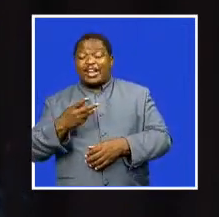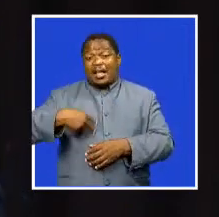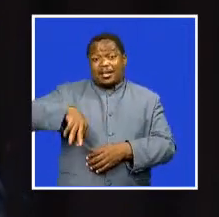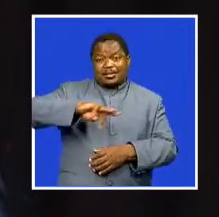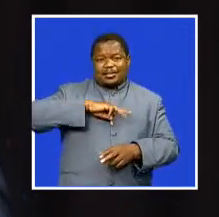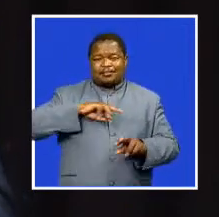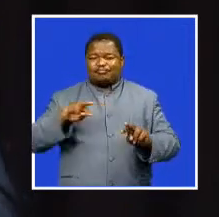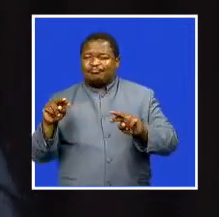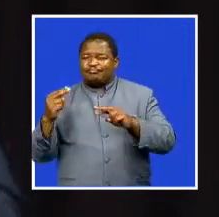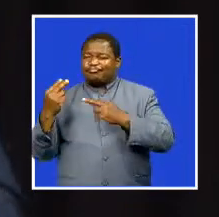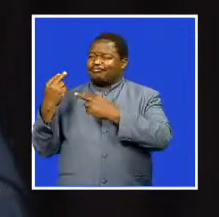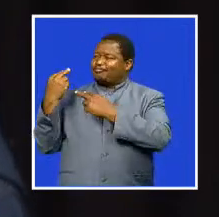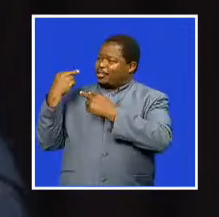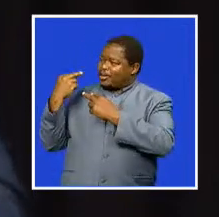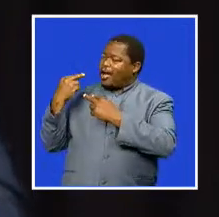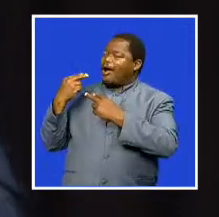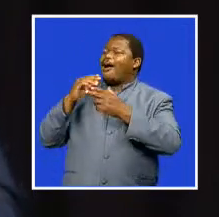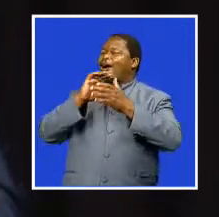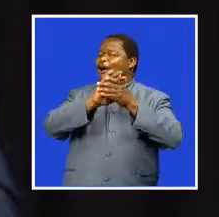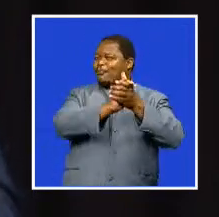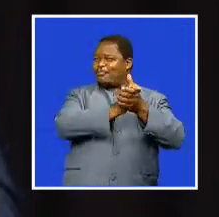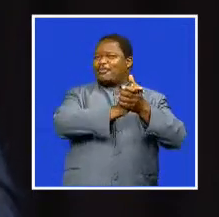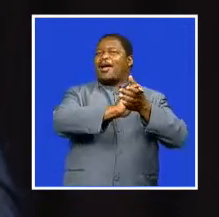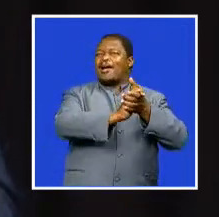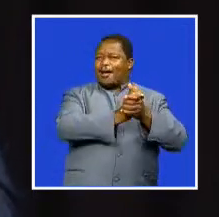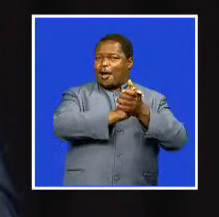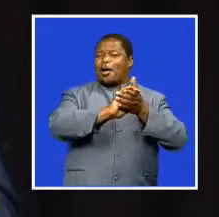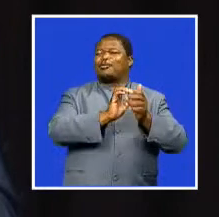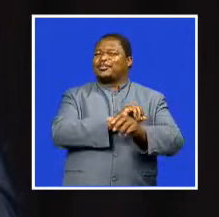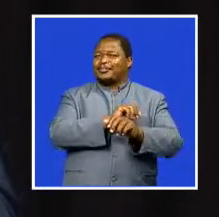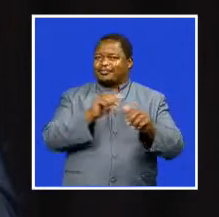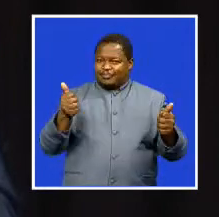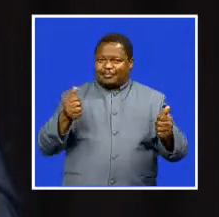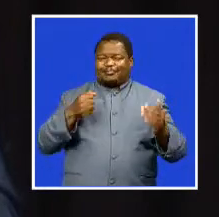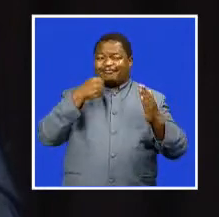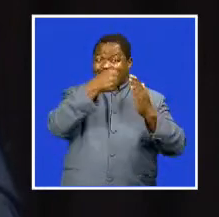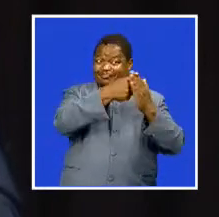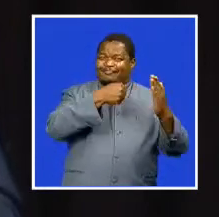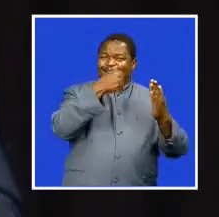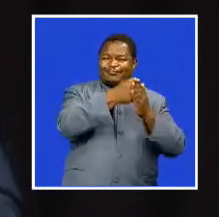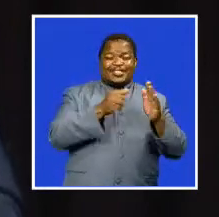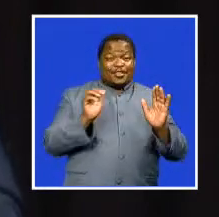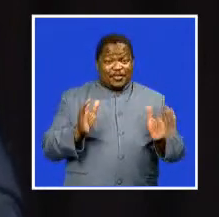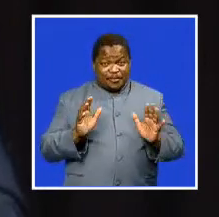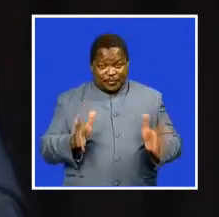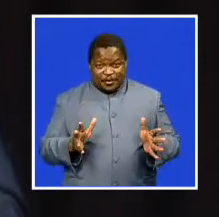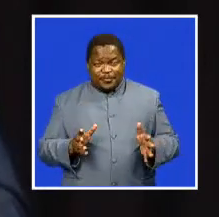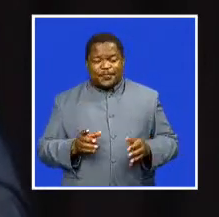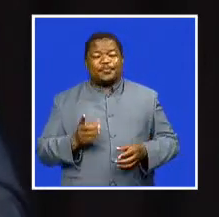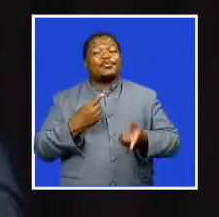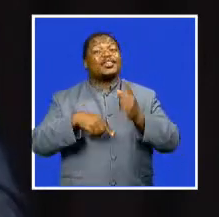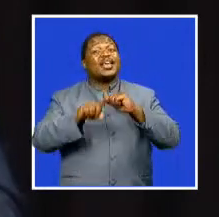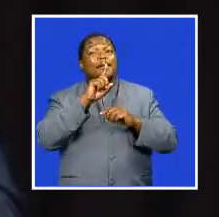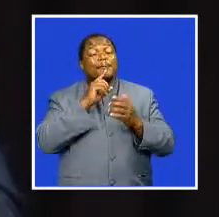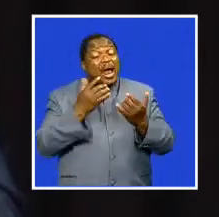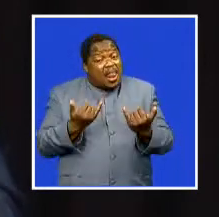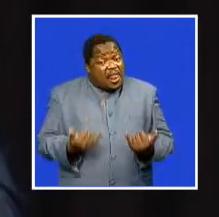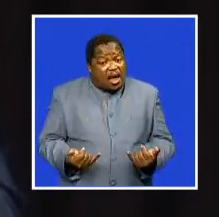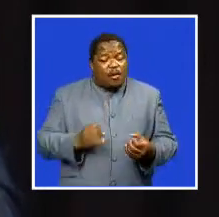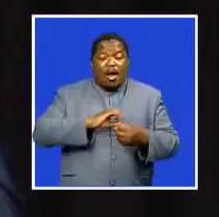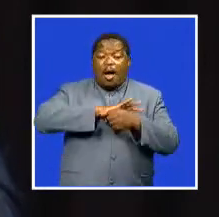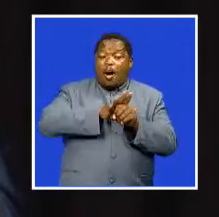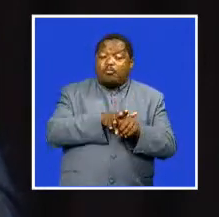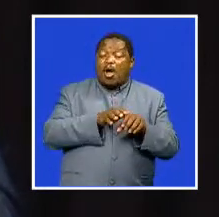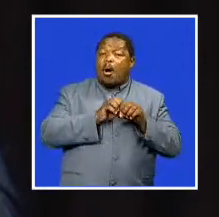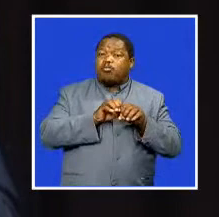are still not yet out of the woods, we carry with ourselves the knowledge that working in unity